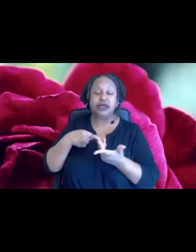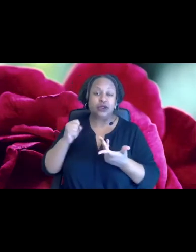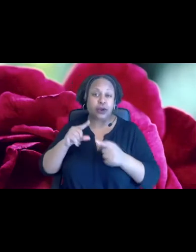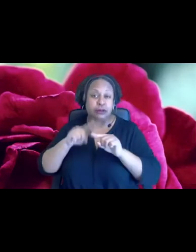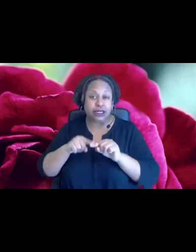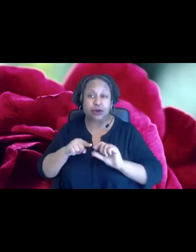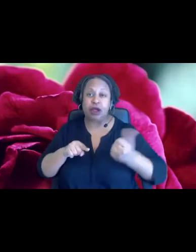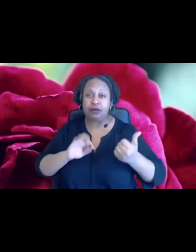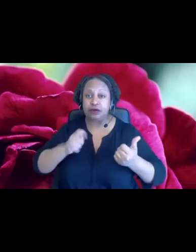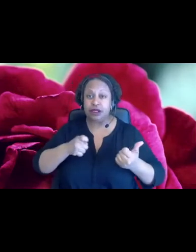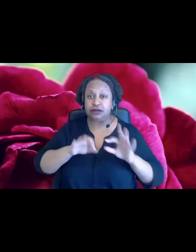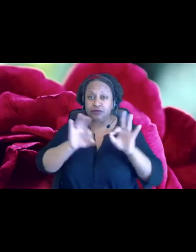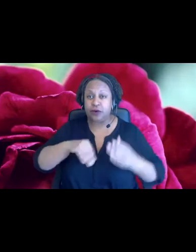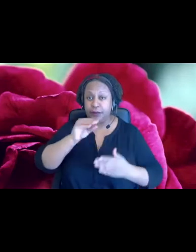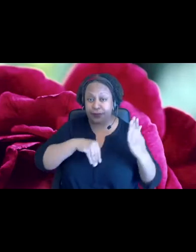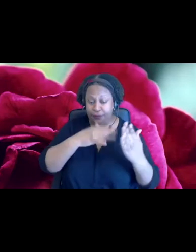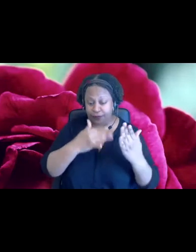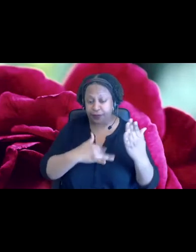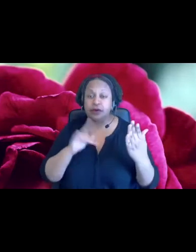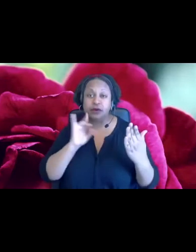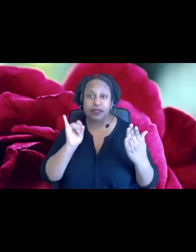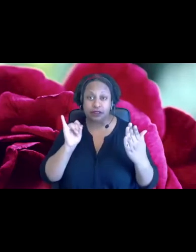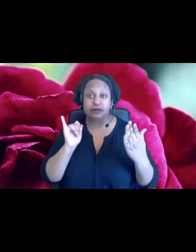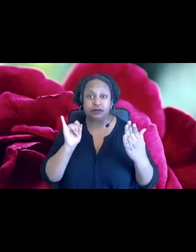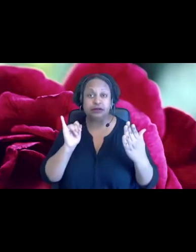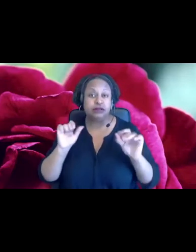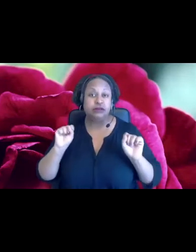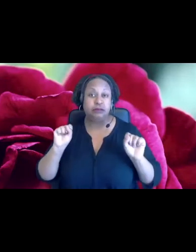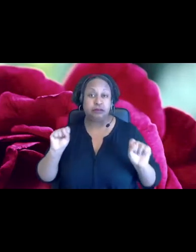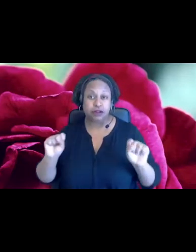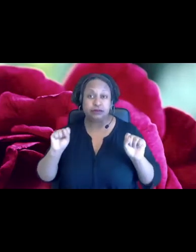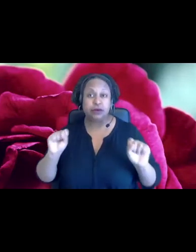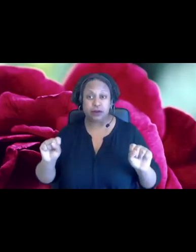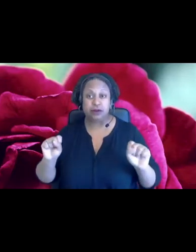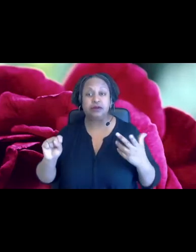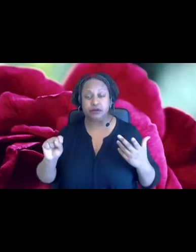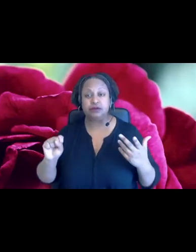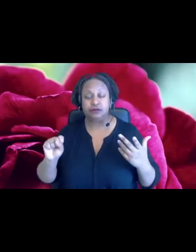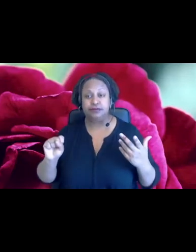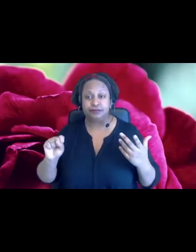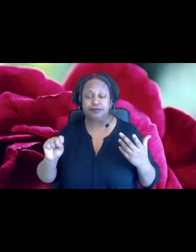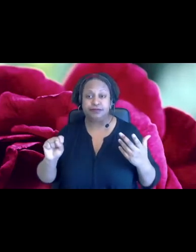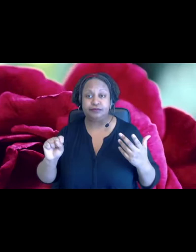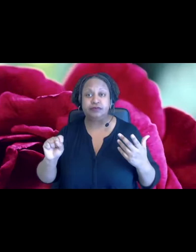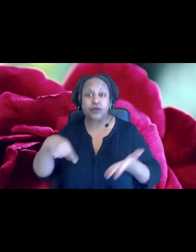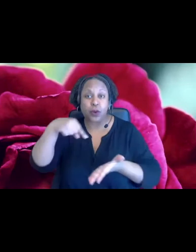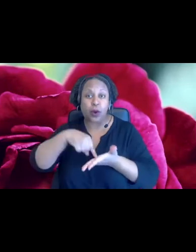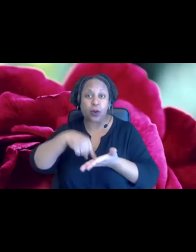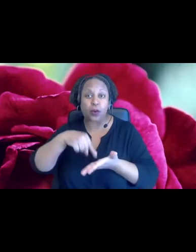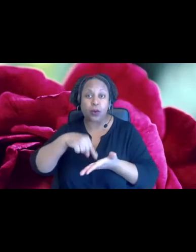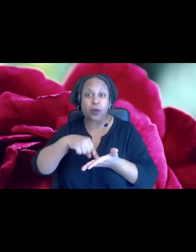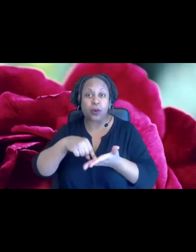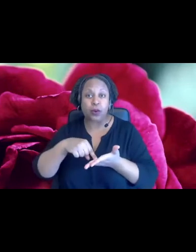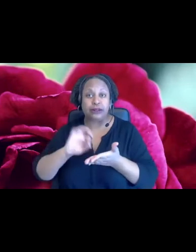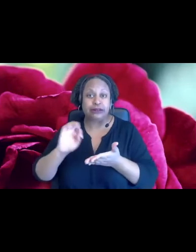your tax return looks like, there may or may not be taxes owing